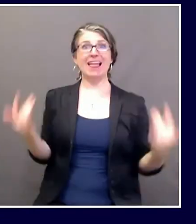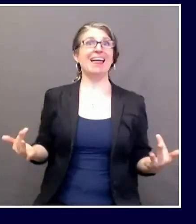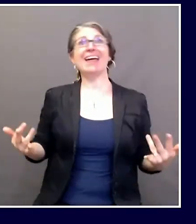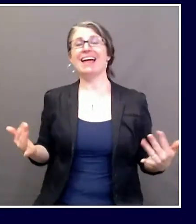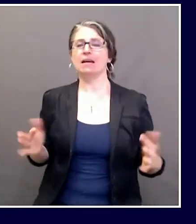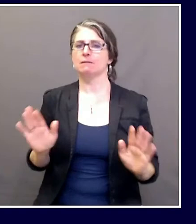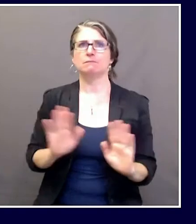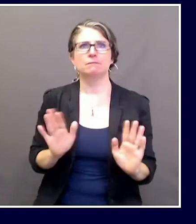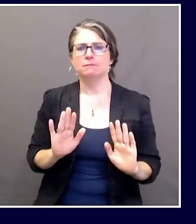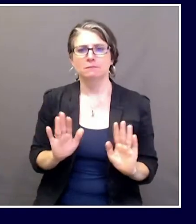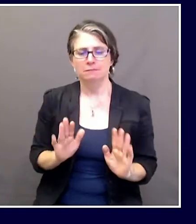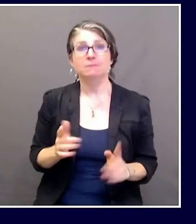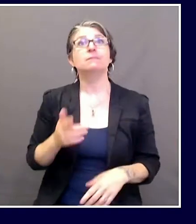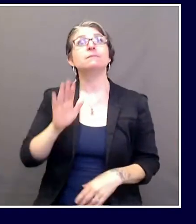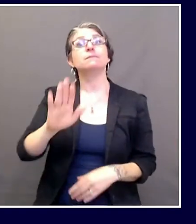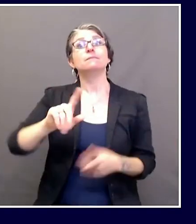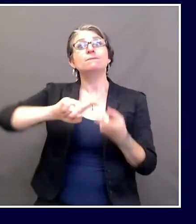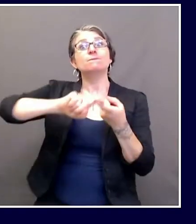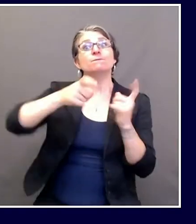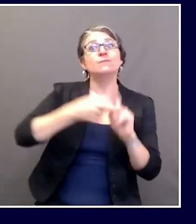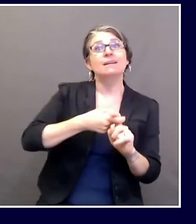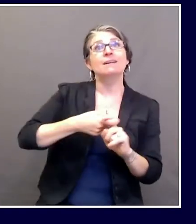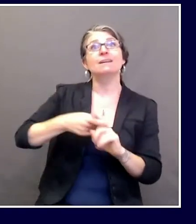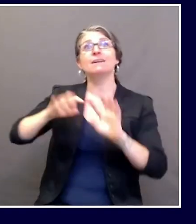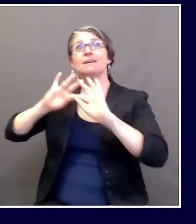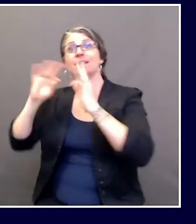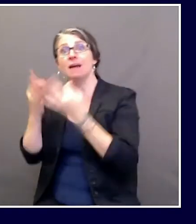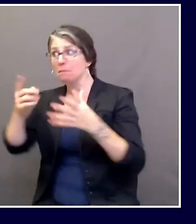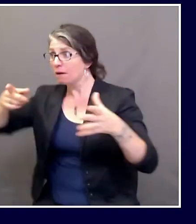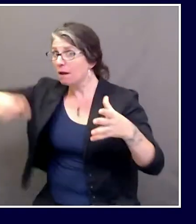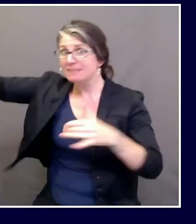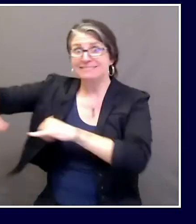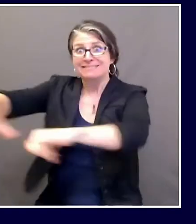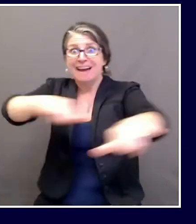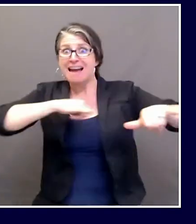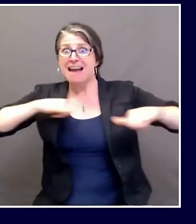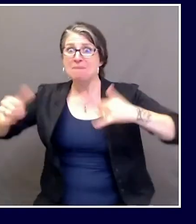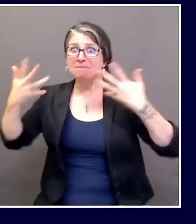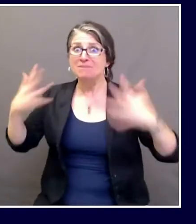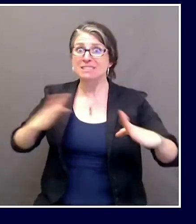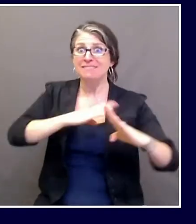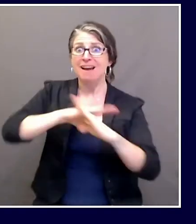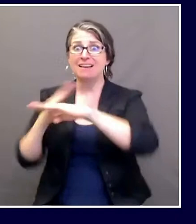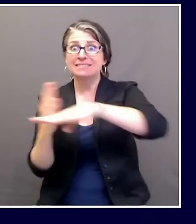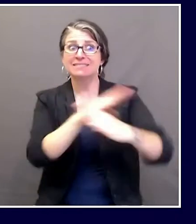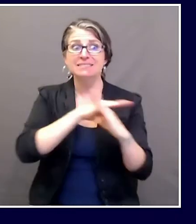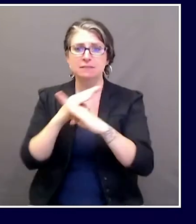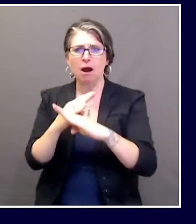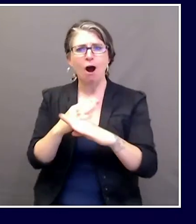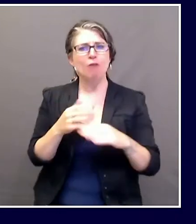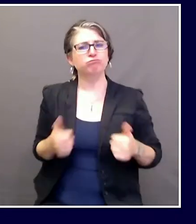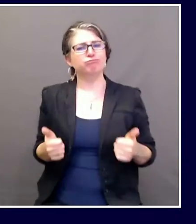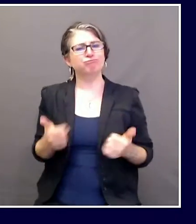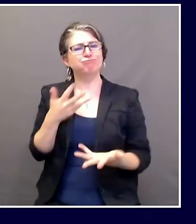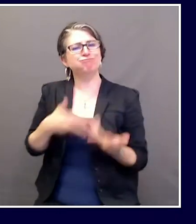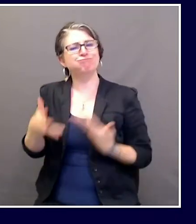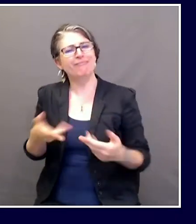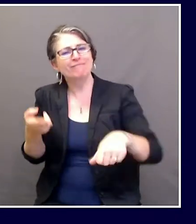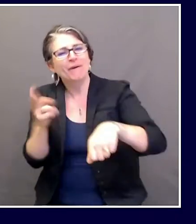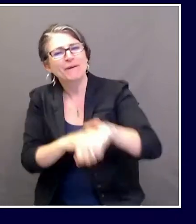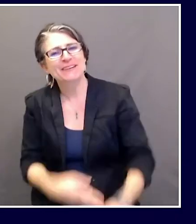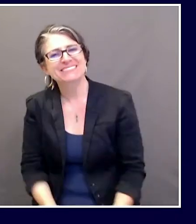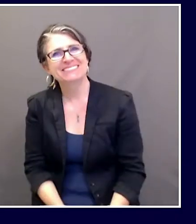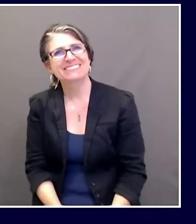Grandparents can see their grandkids. Groups of friends can spend time with one another. It means that you can start making travel